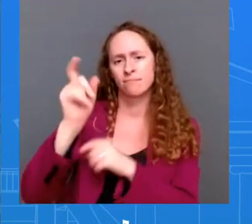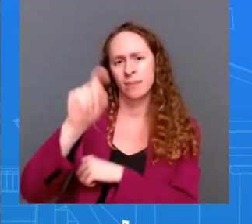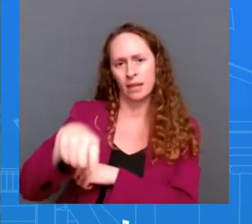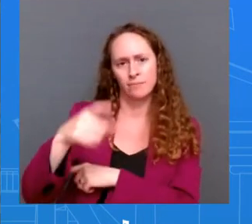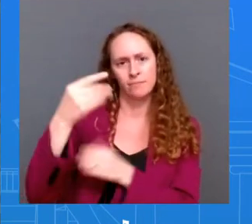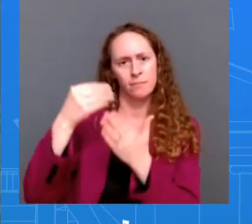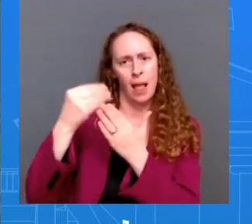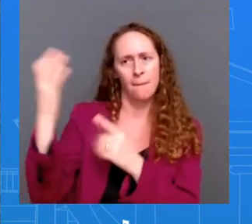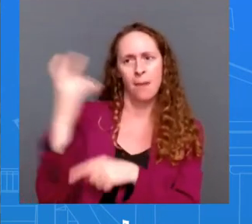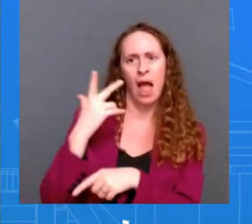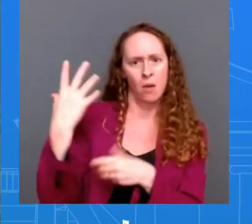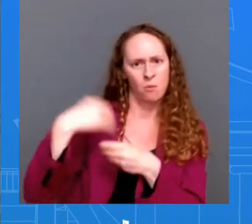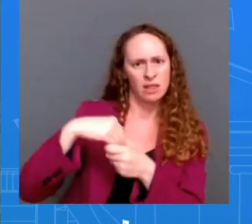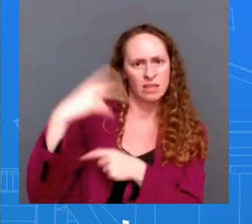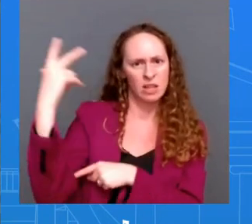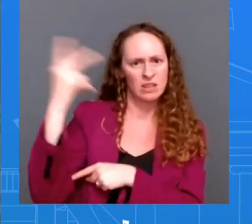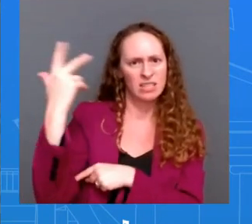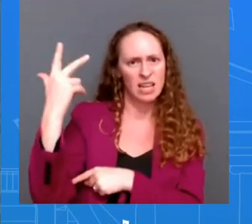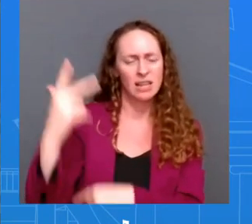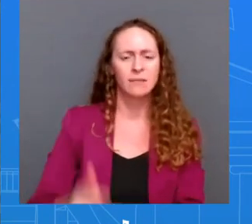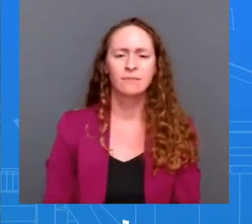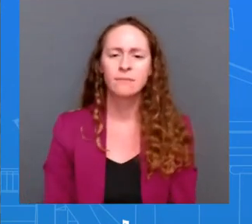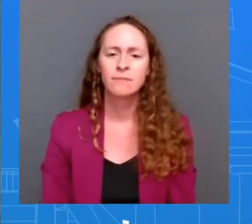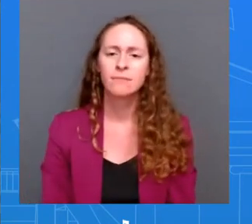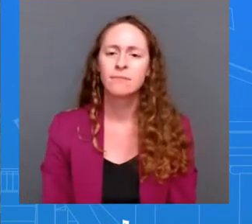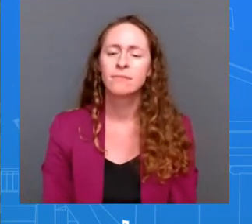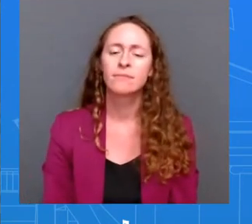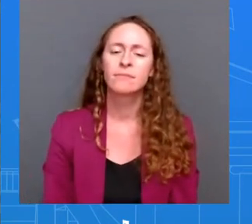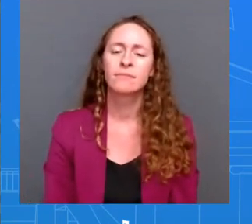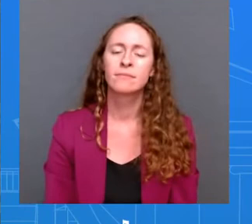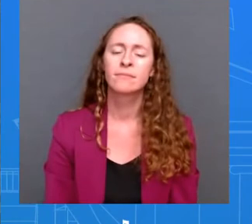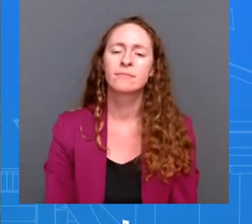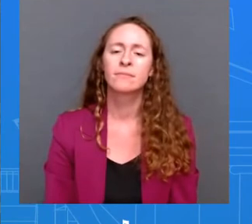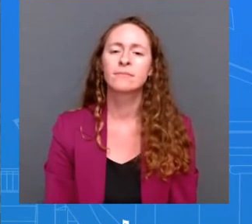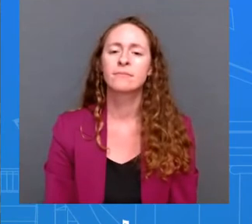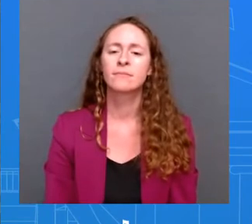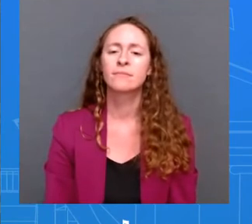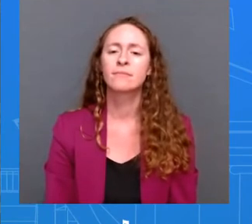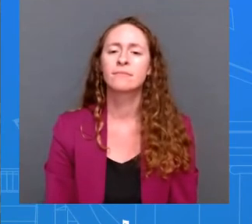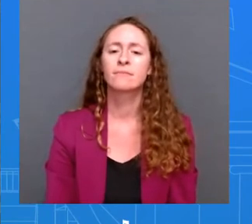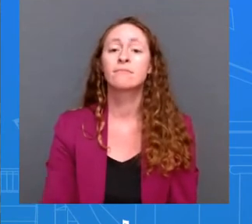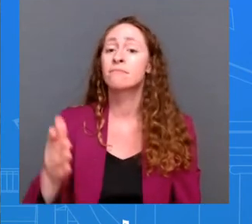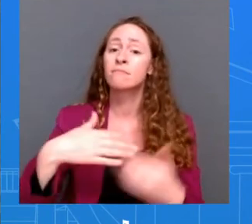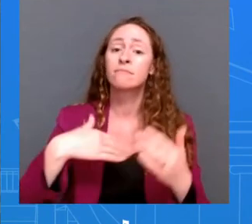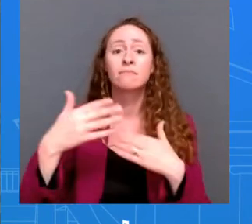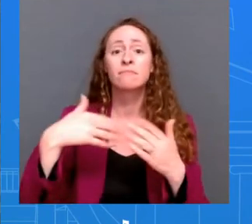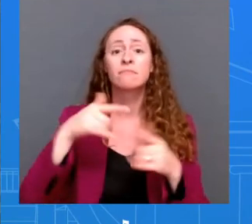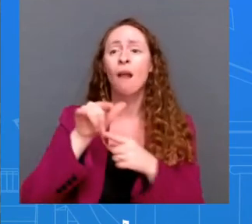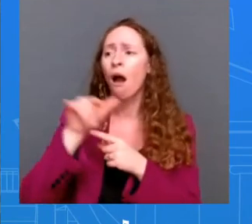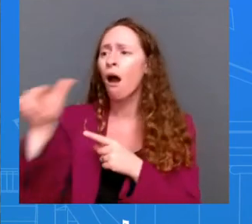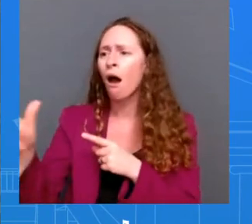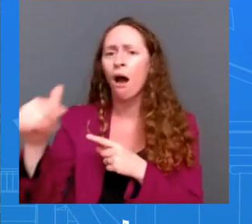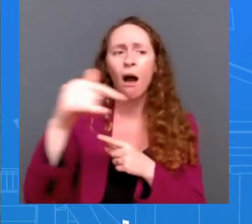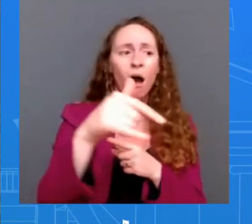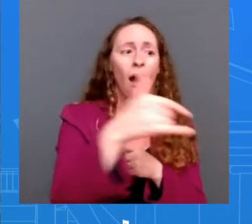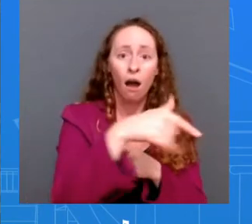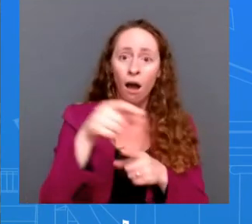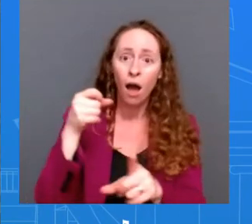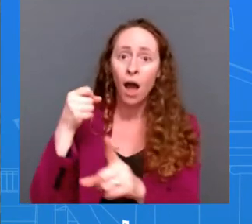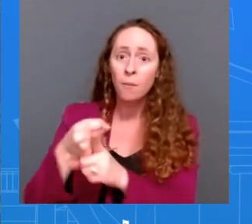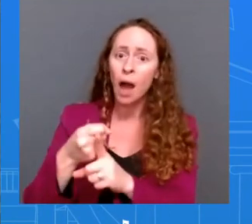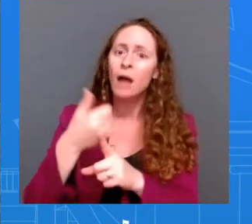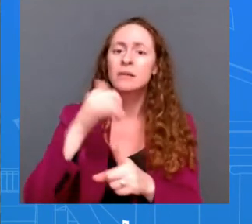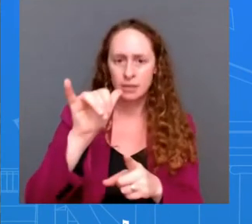arrival airport, if they add more stops, or if they downgrade the class you're flying in. The rule also has